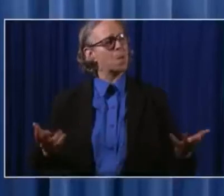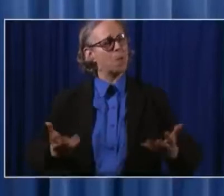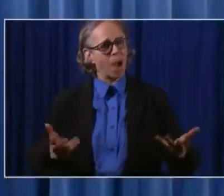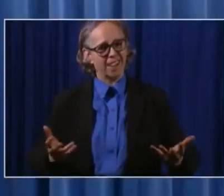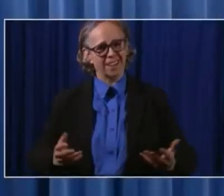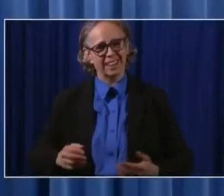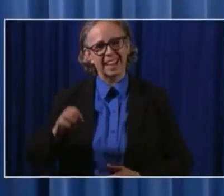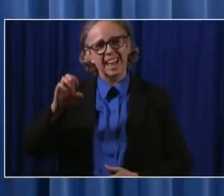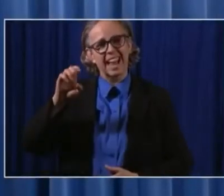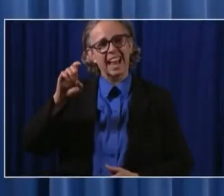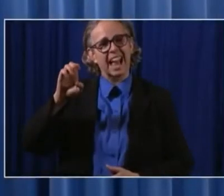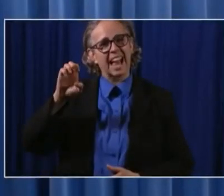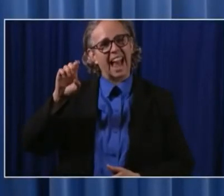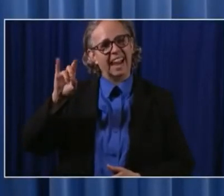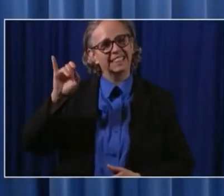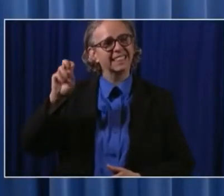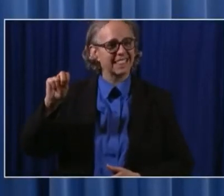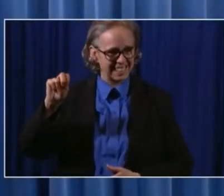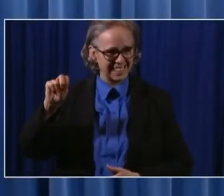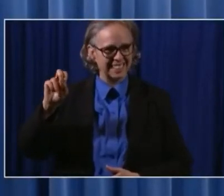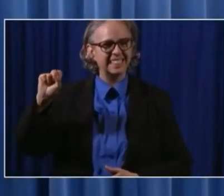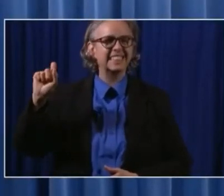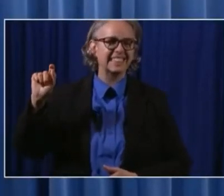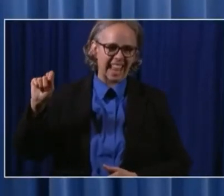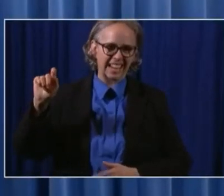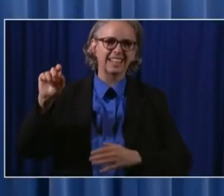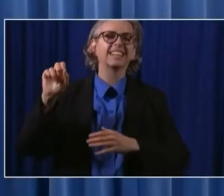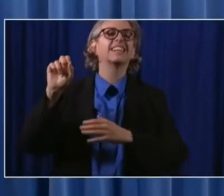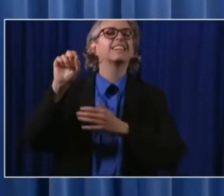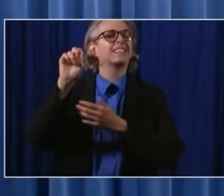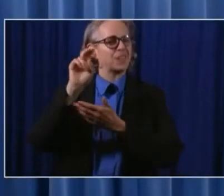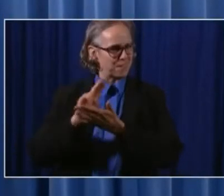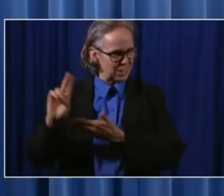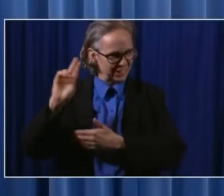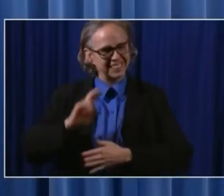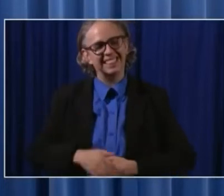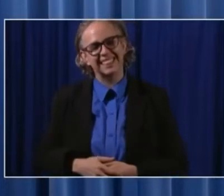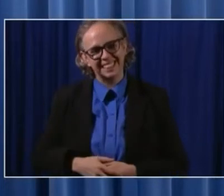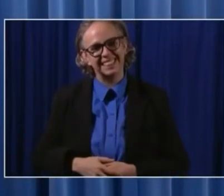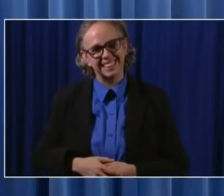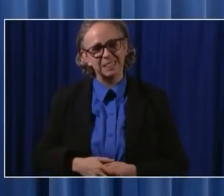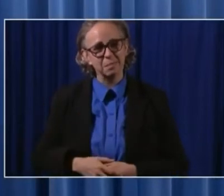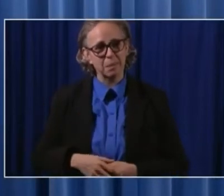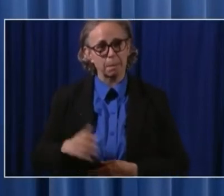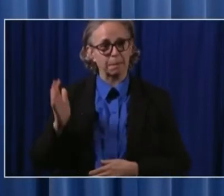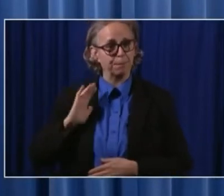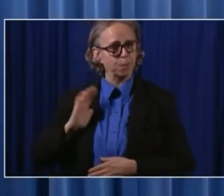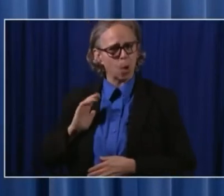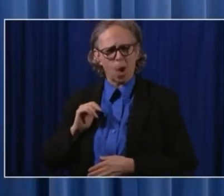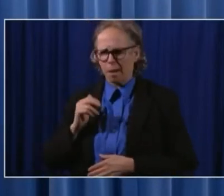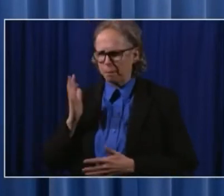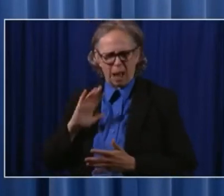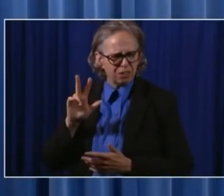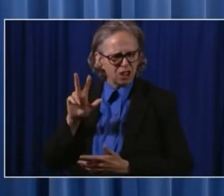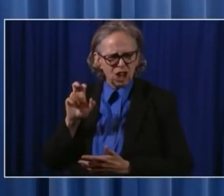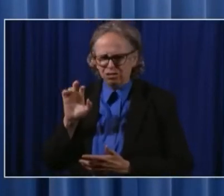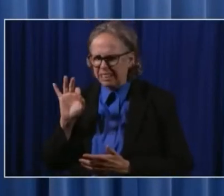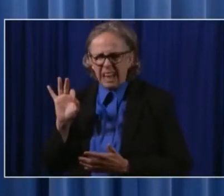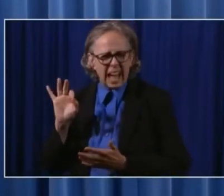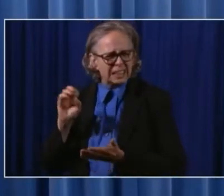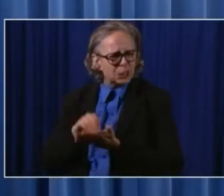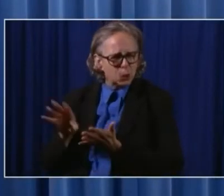Community College in Piqua. Edison has grown from 309 students enrolled in 30 courses